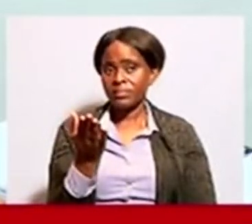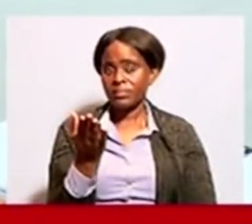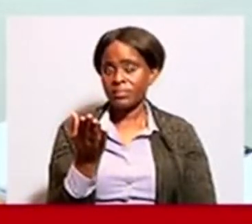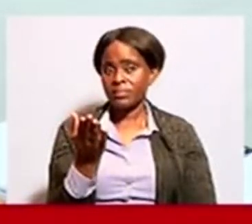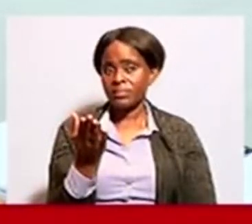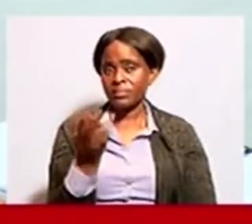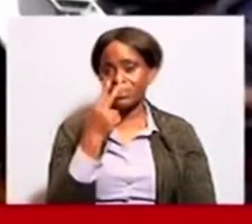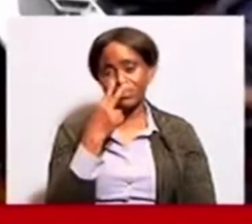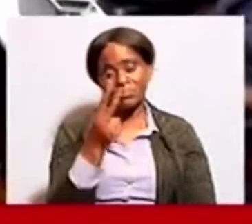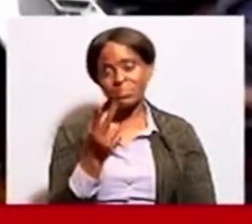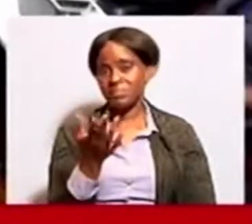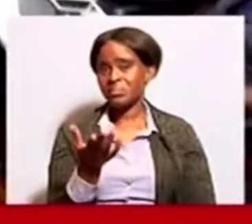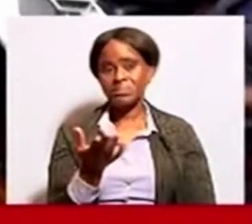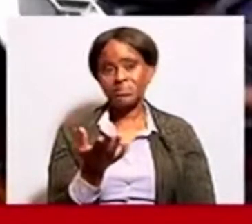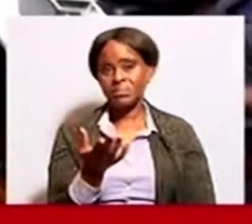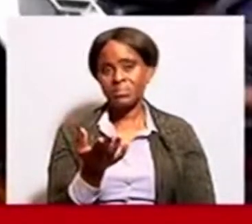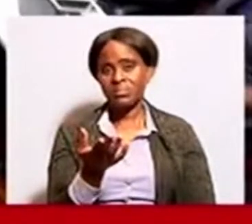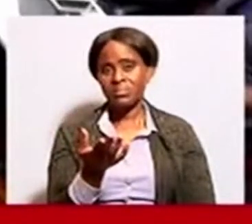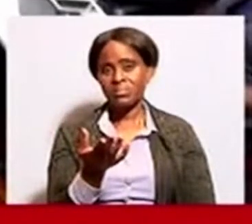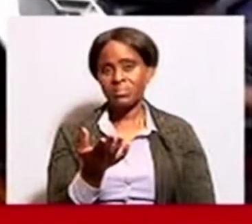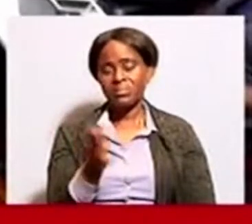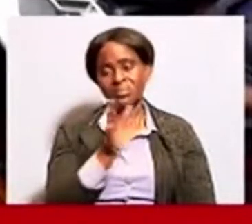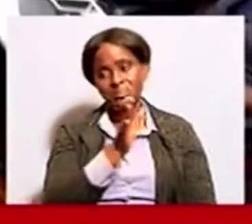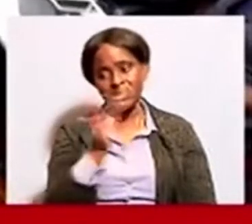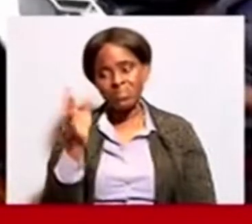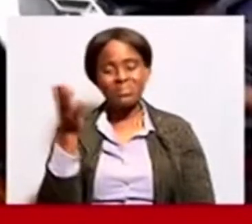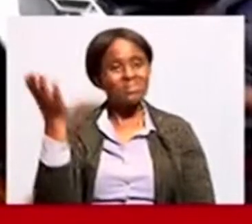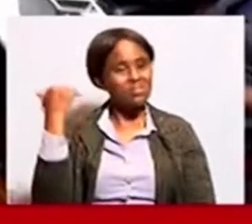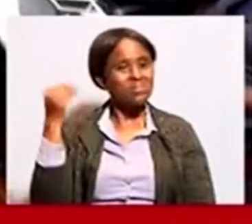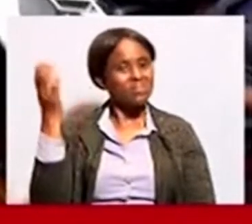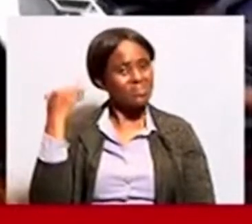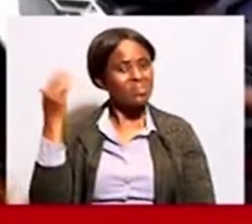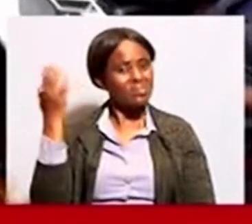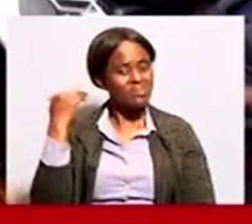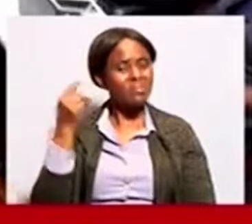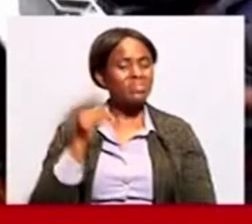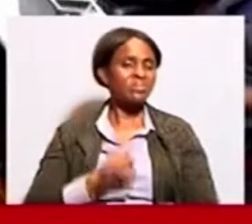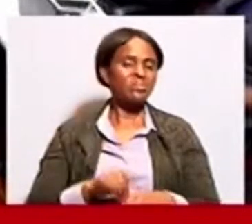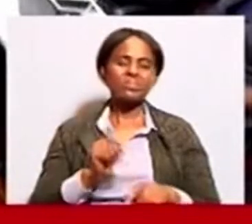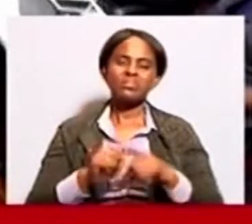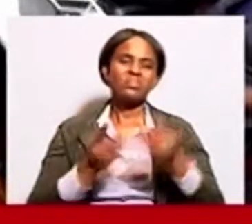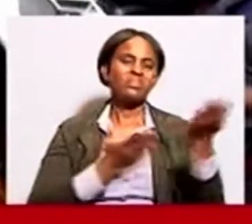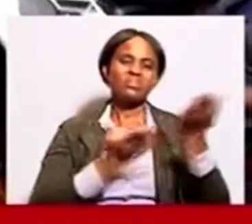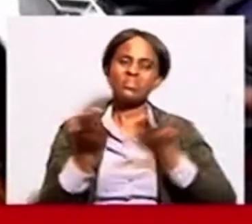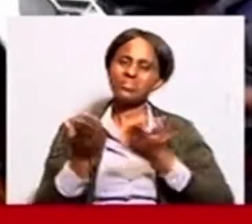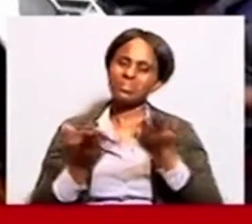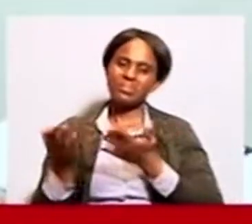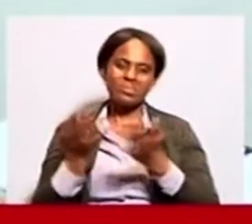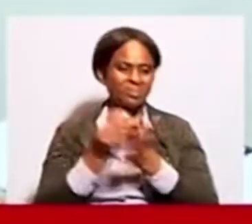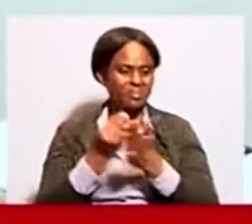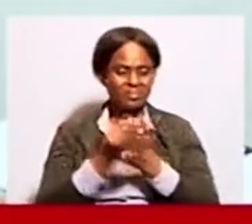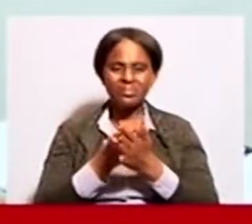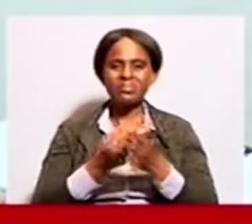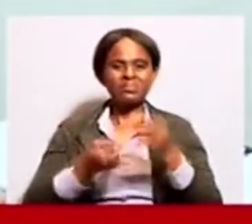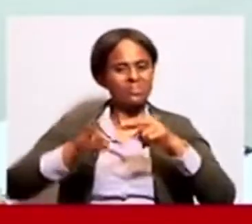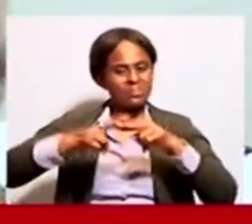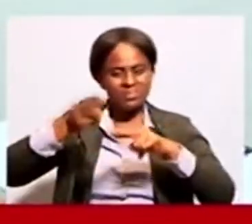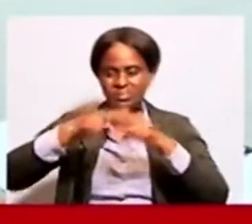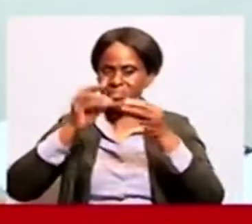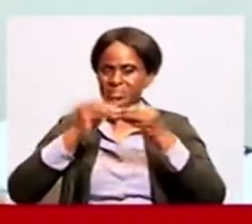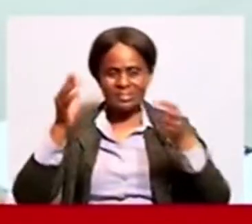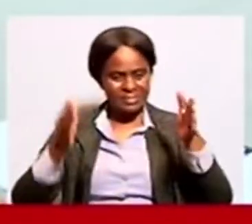Look at that. We went there a long time ago. But service delivery, and the money has been increased in